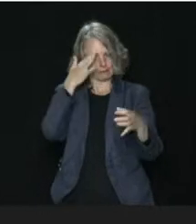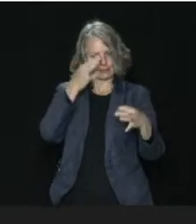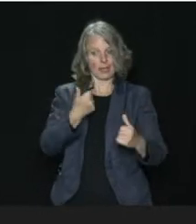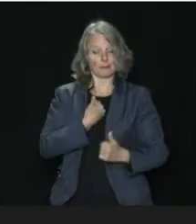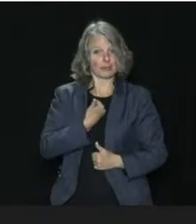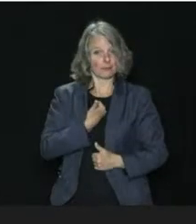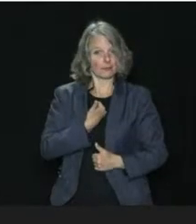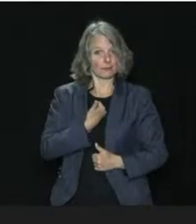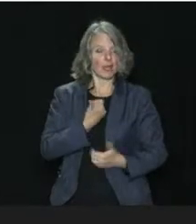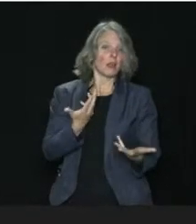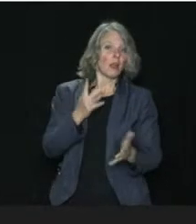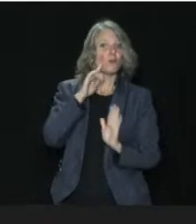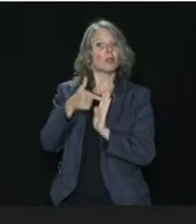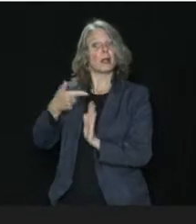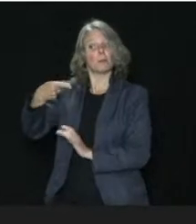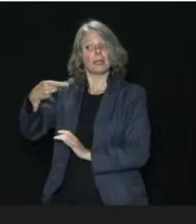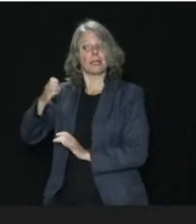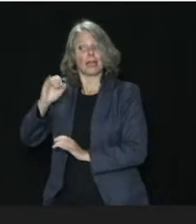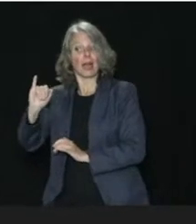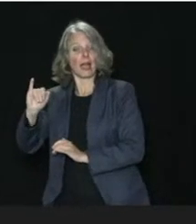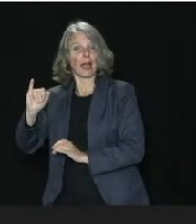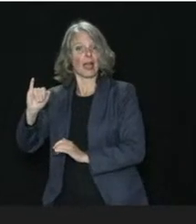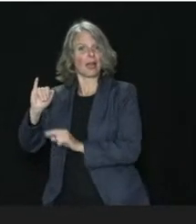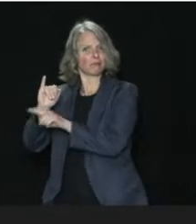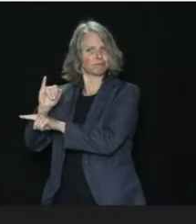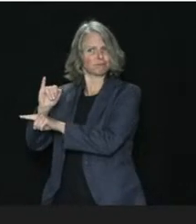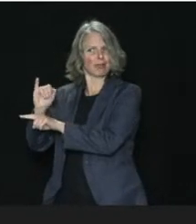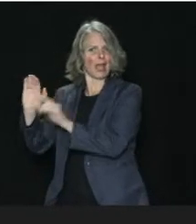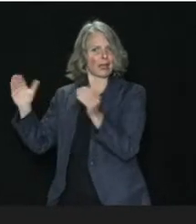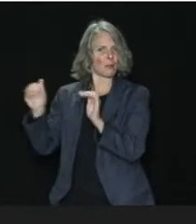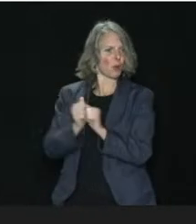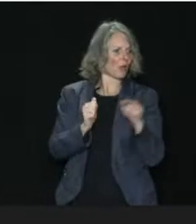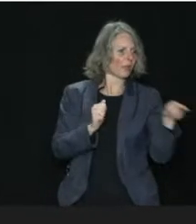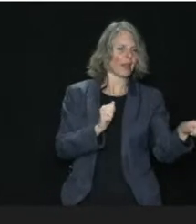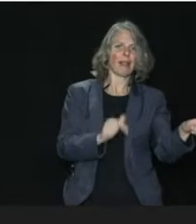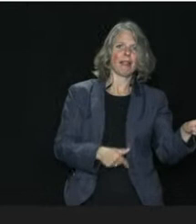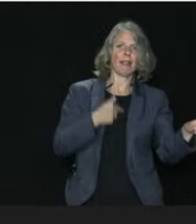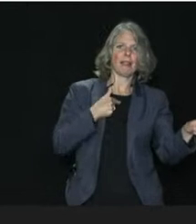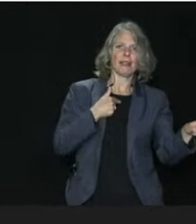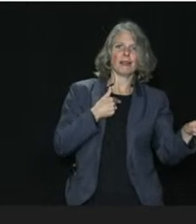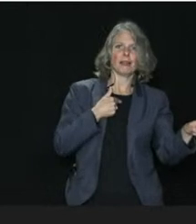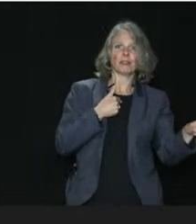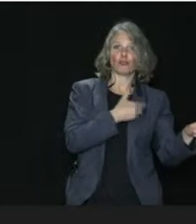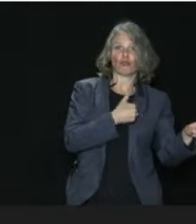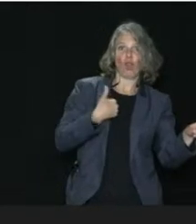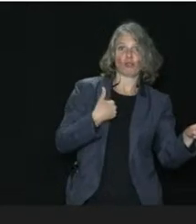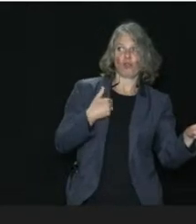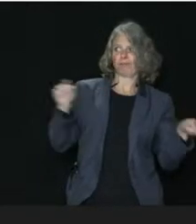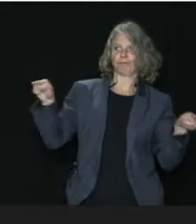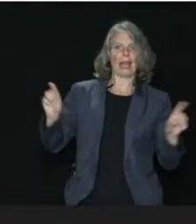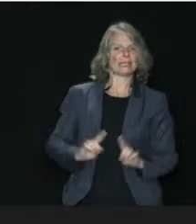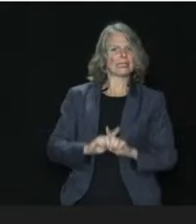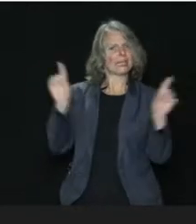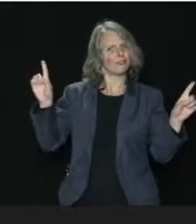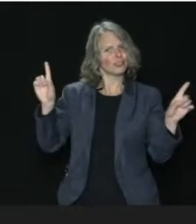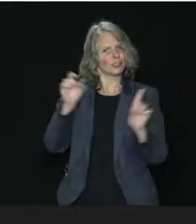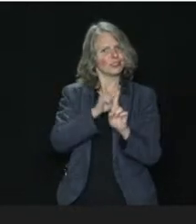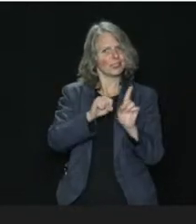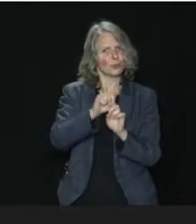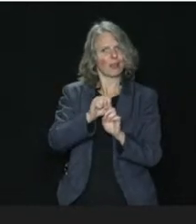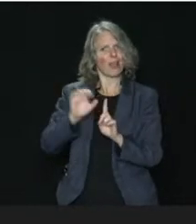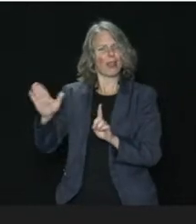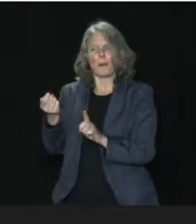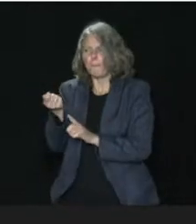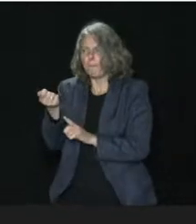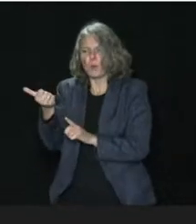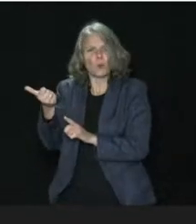in PEI, you're probably not exactly the same as if you're living in Toronto, for example. So